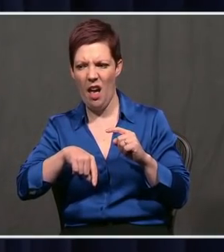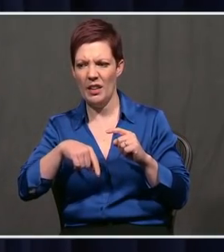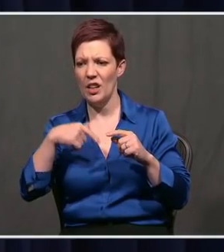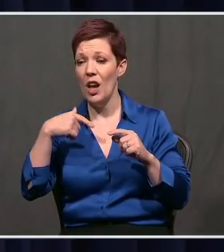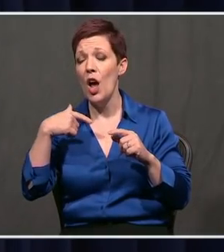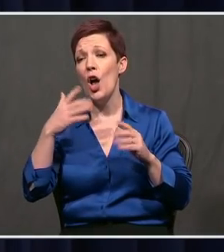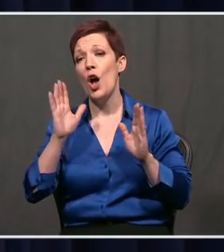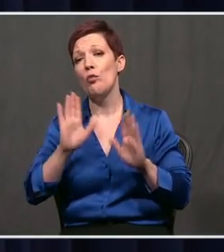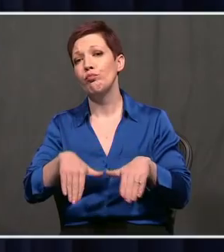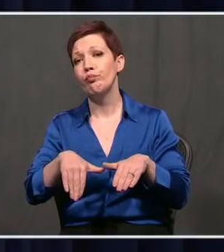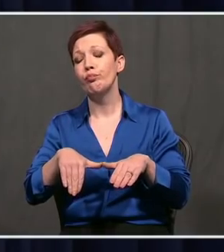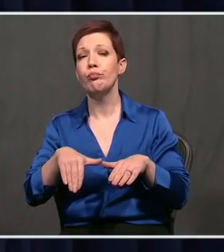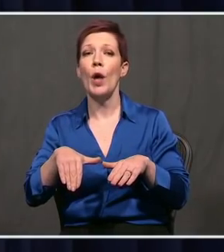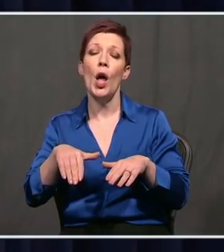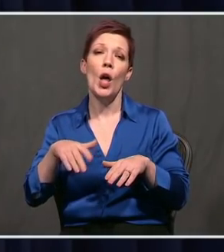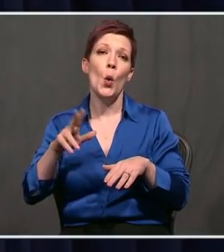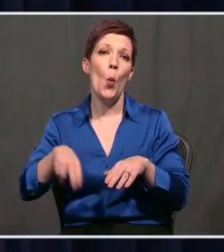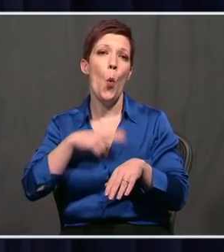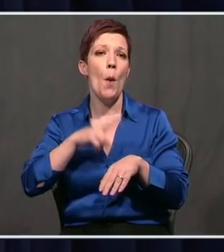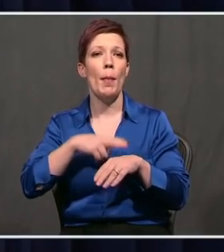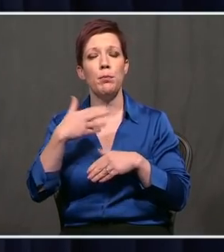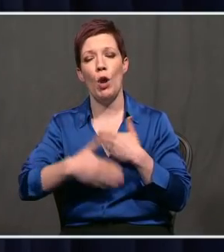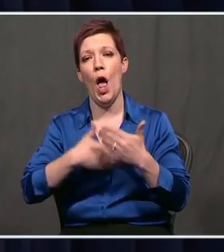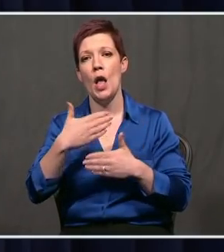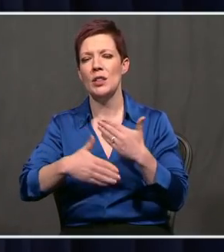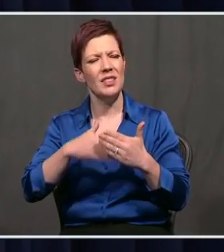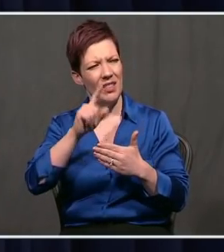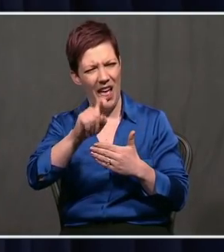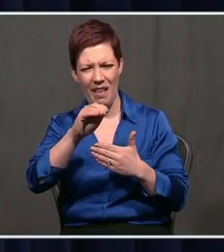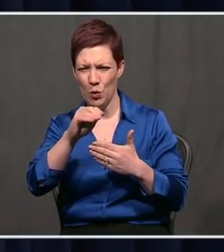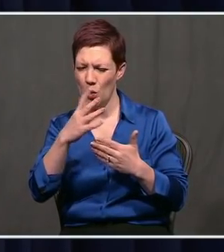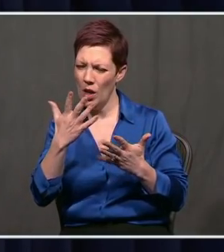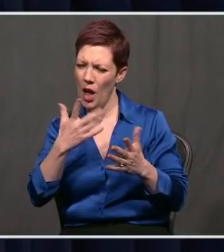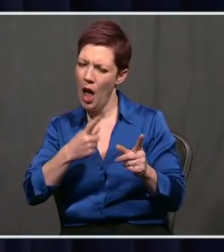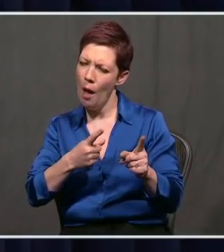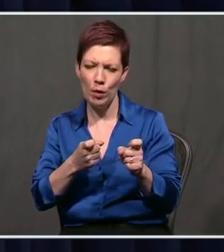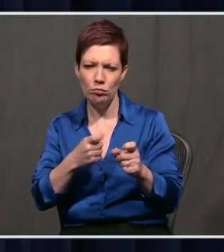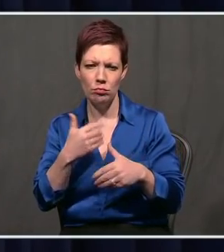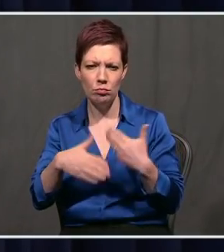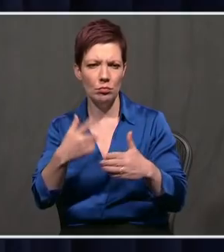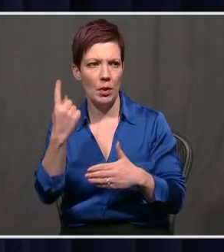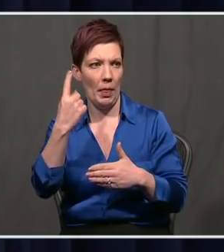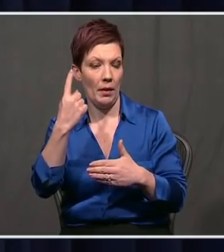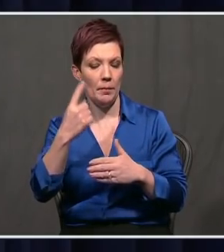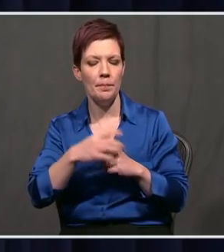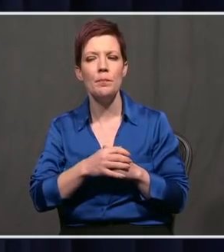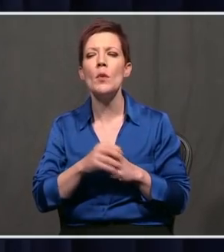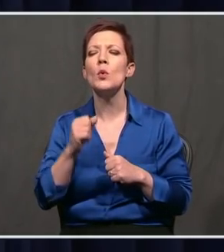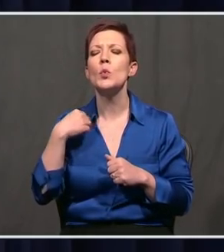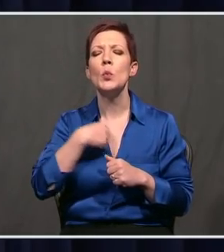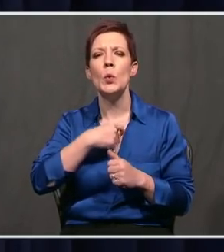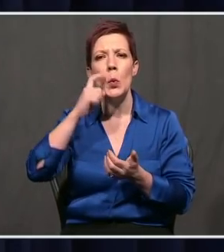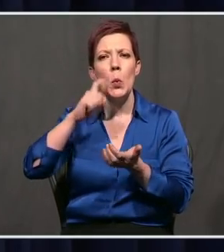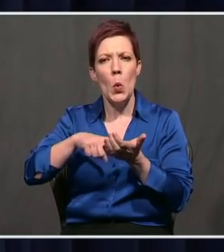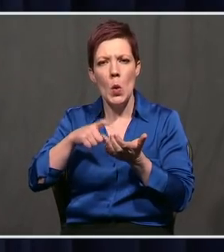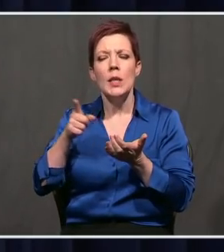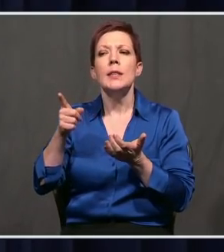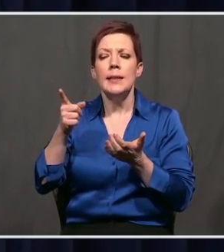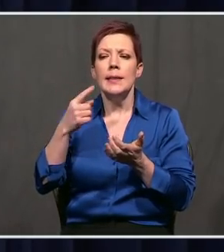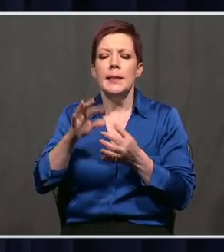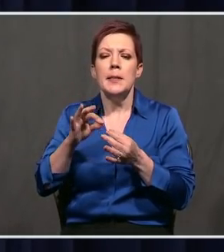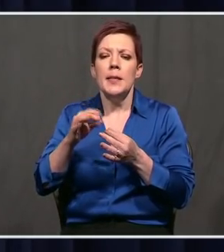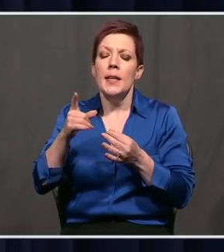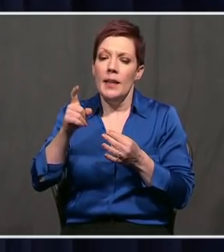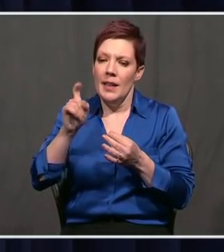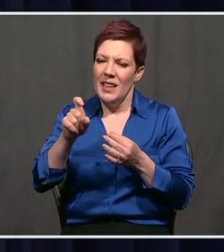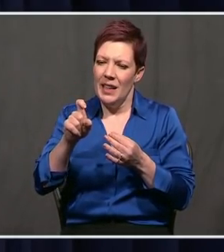point. So he understood three aspects that had to change right away. One, we needed different talent. He picked up the phone,